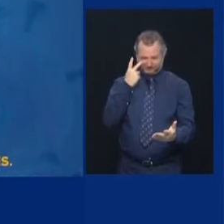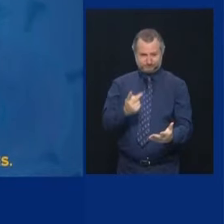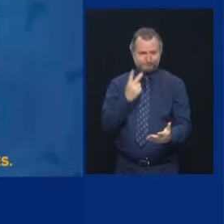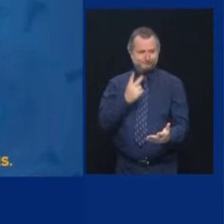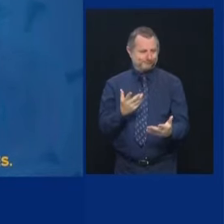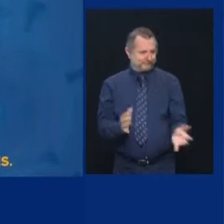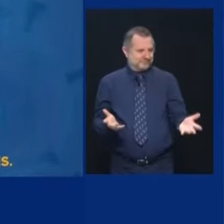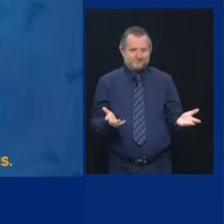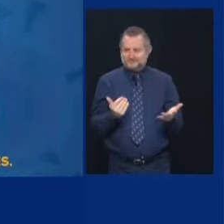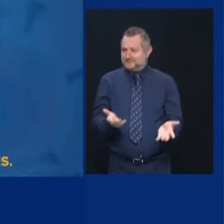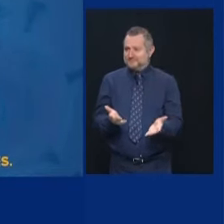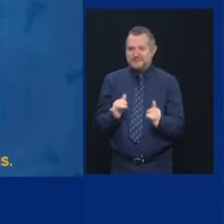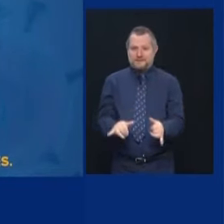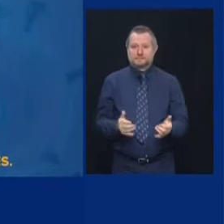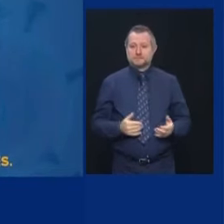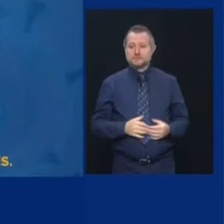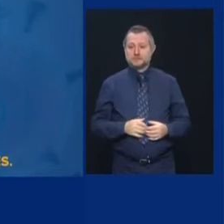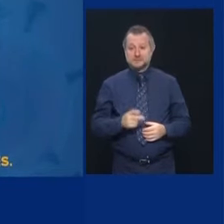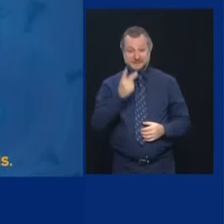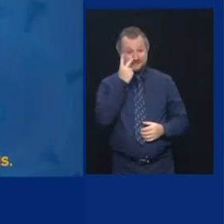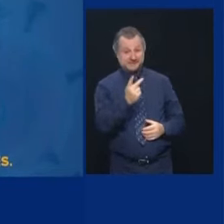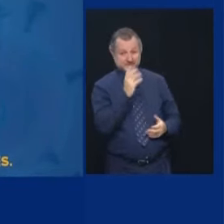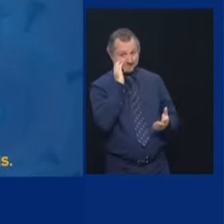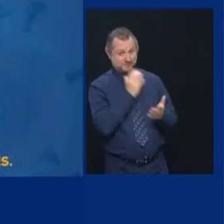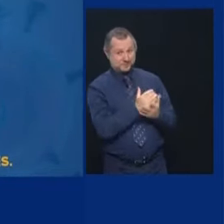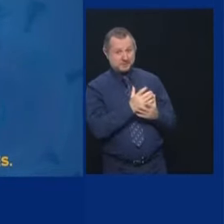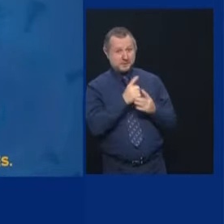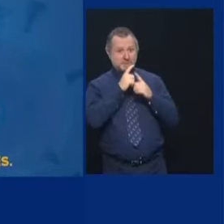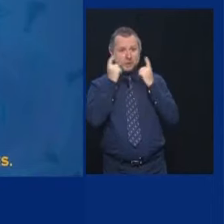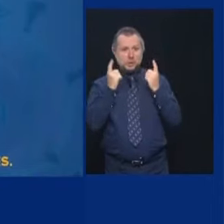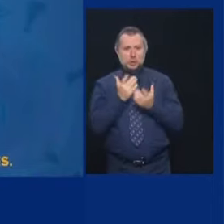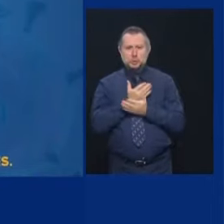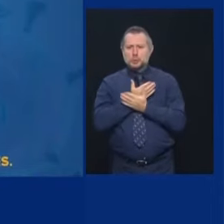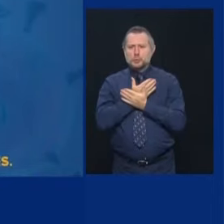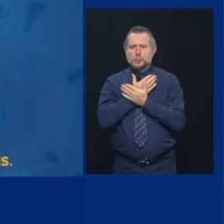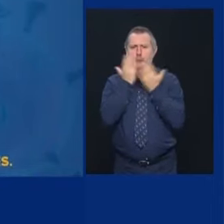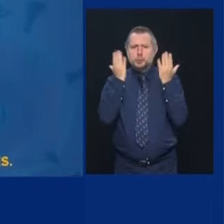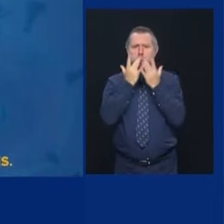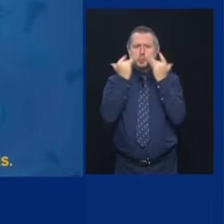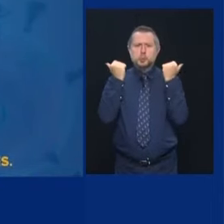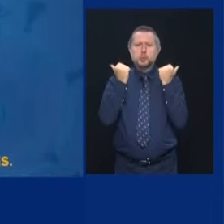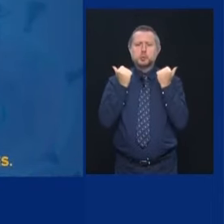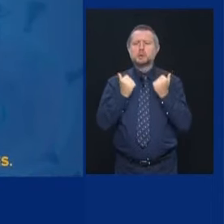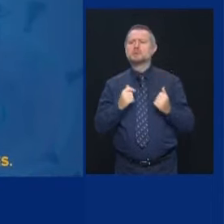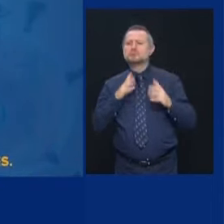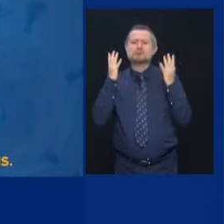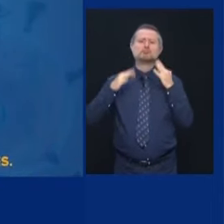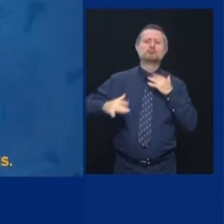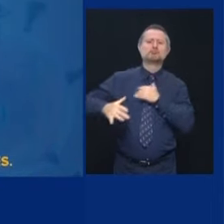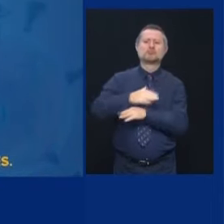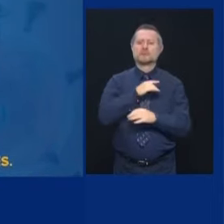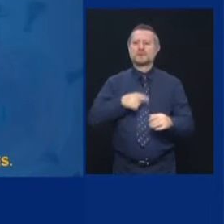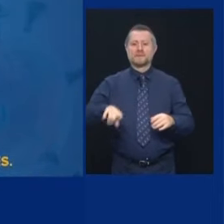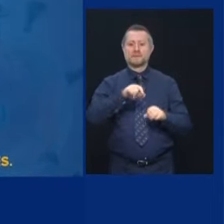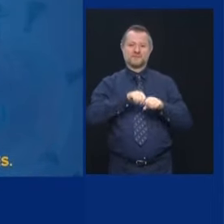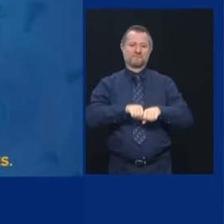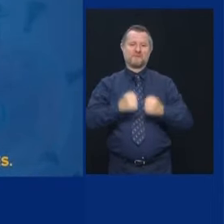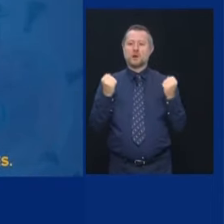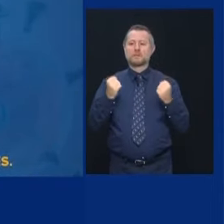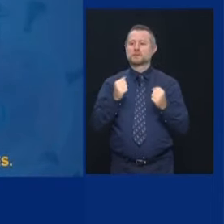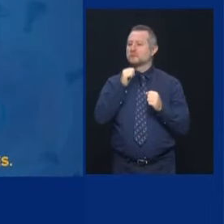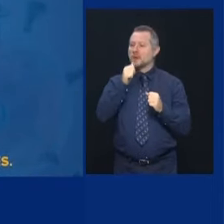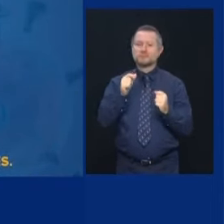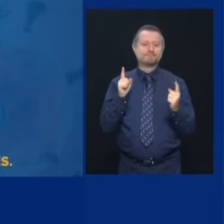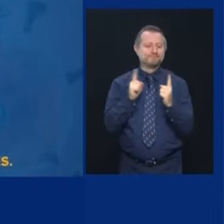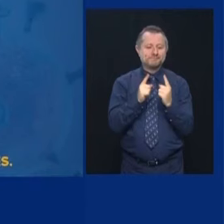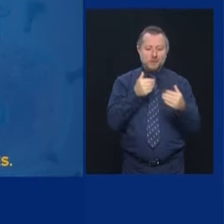You don't see masks, and you see clear violation of social distancing.